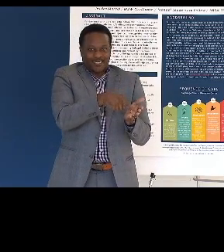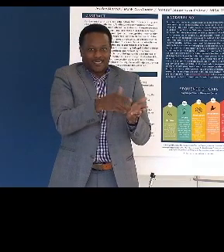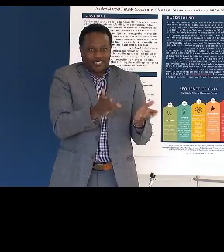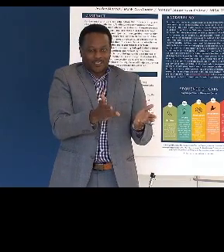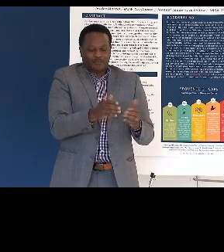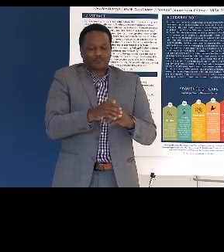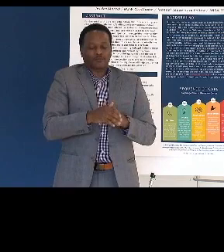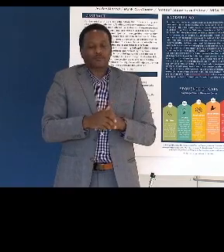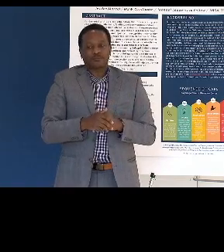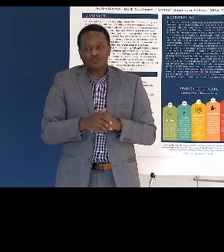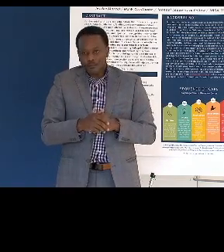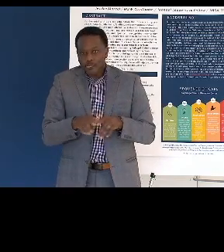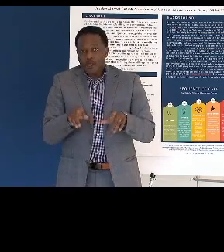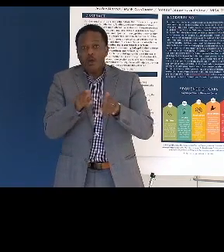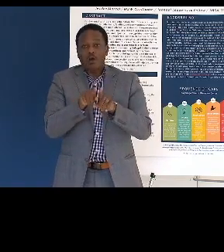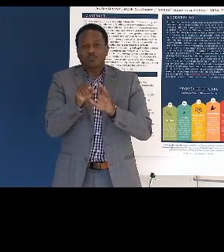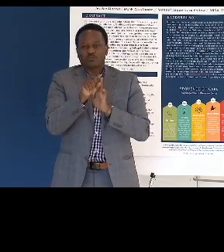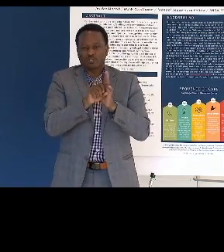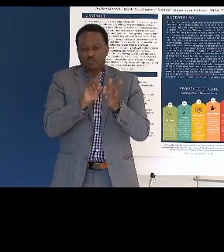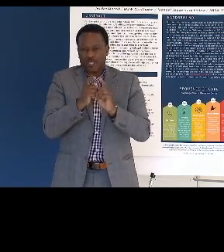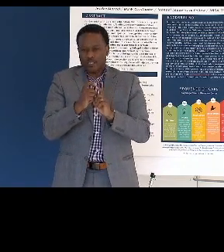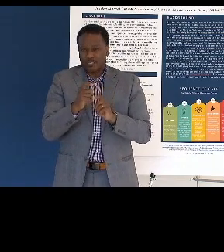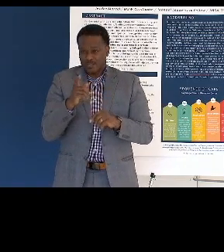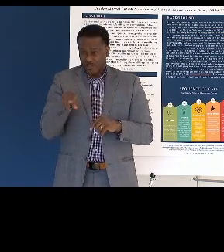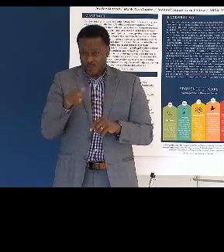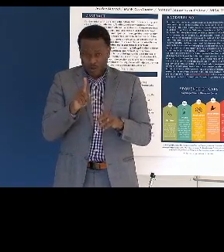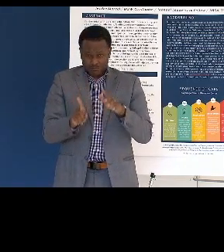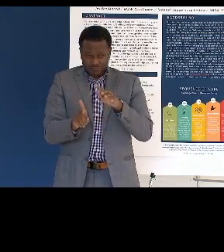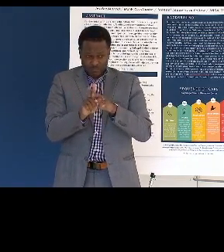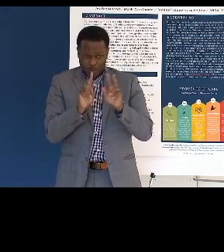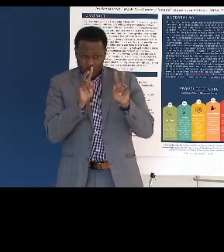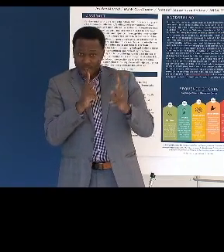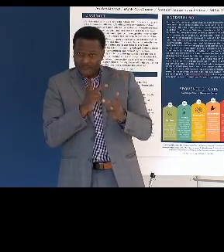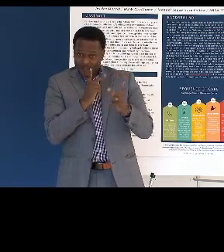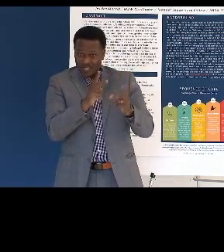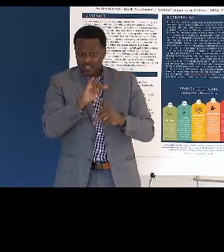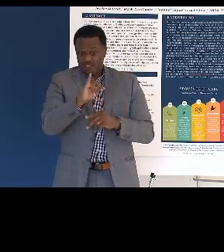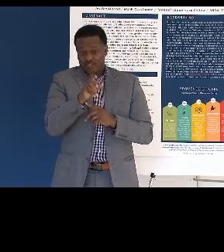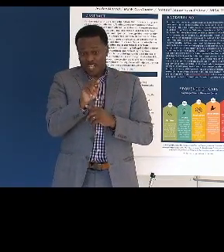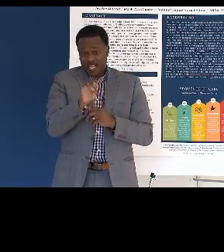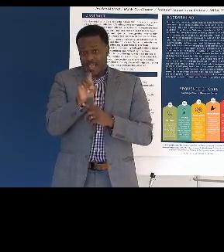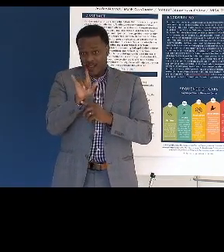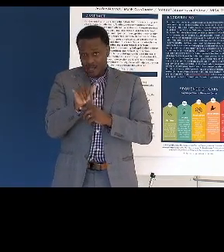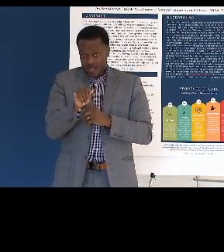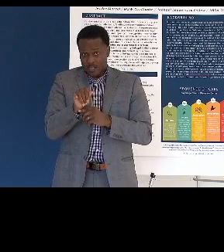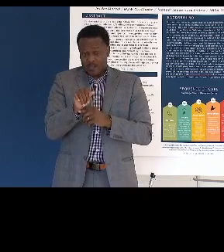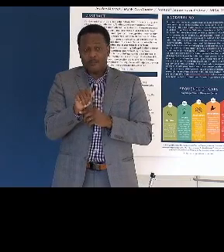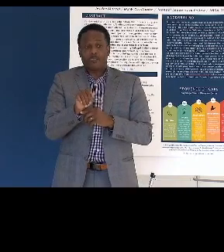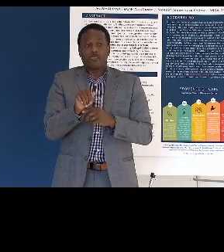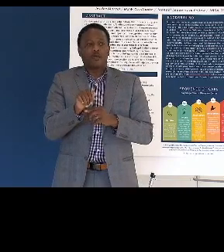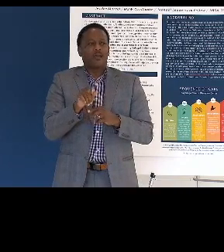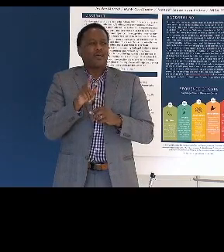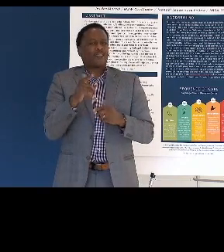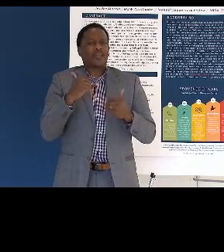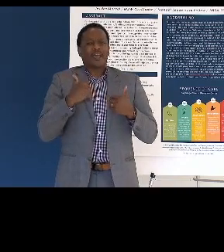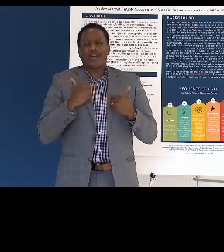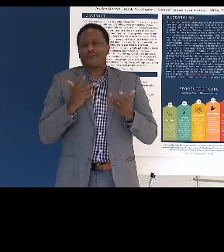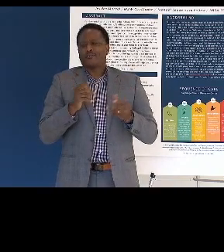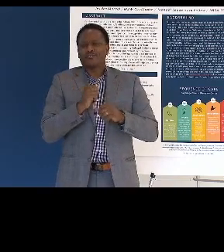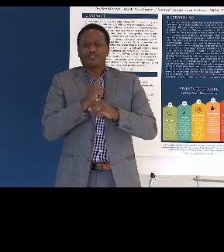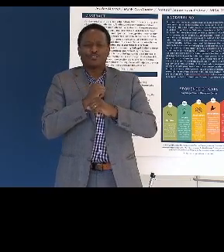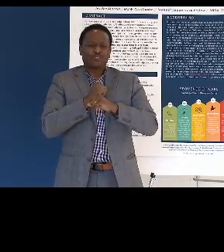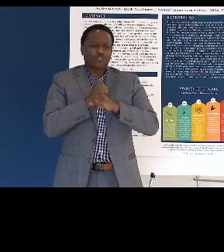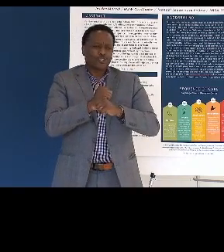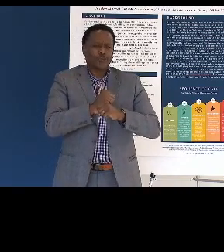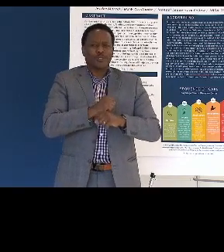As well as structural change. I don't know anybody has been to Jane Edna recently. There are now security locks, buzzes. You have to buzz in and